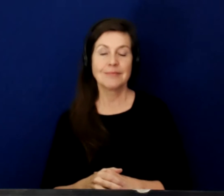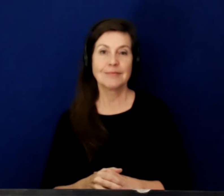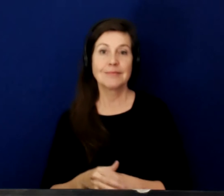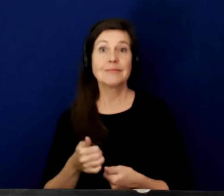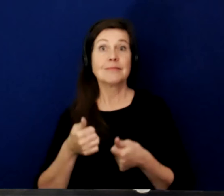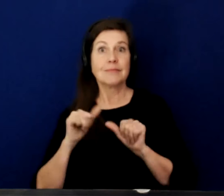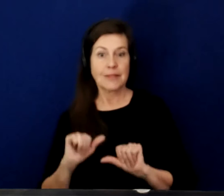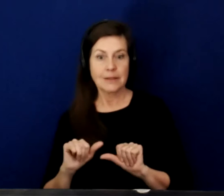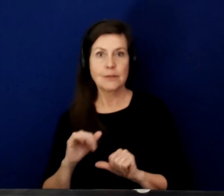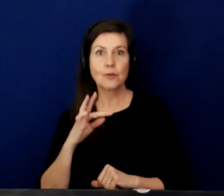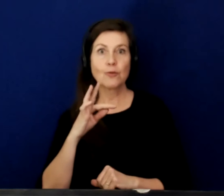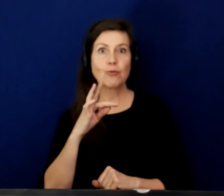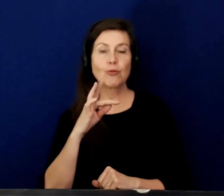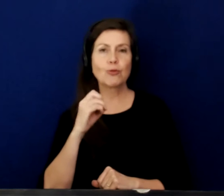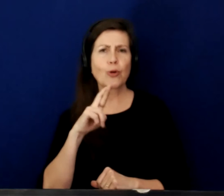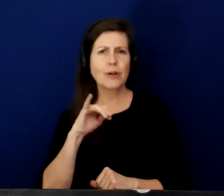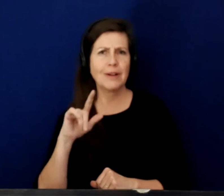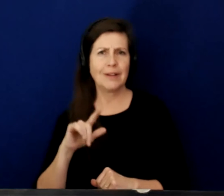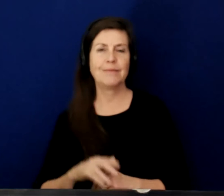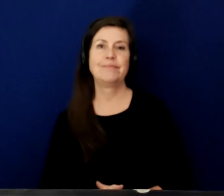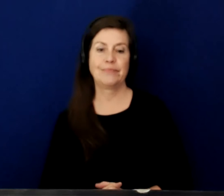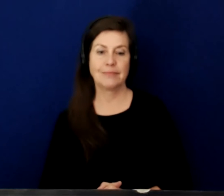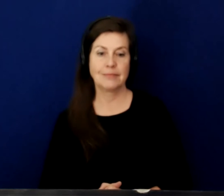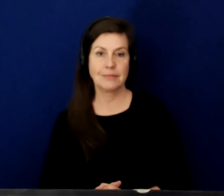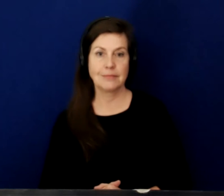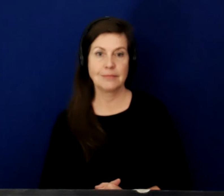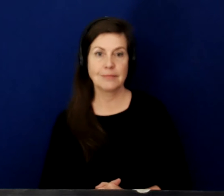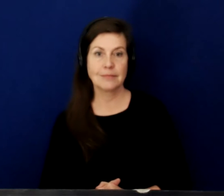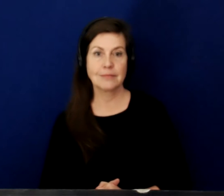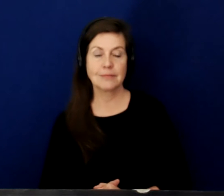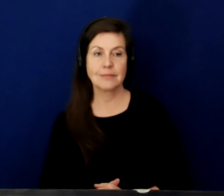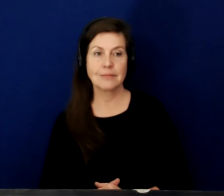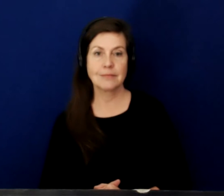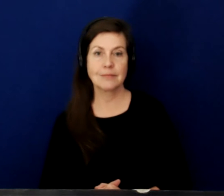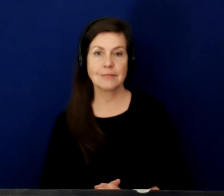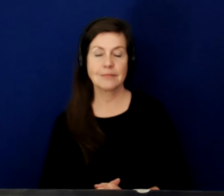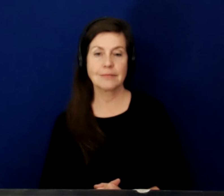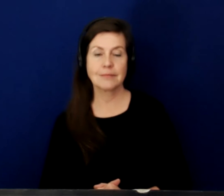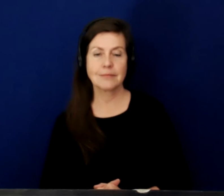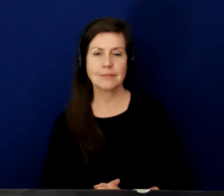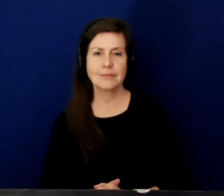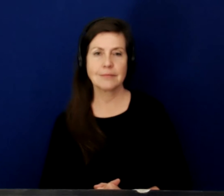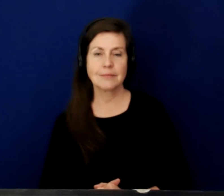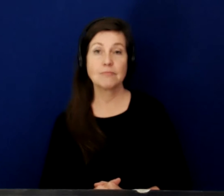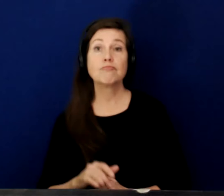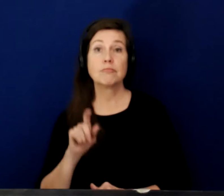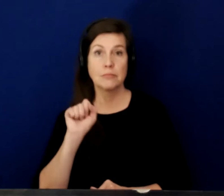Tur, who would like to say something. Yes, you are very welcome to turn on your camera as